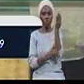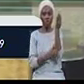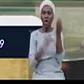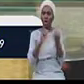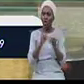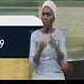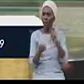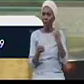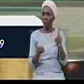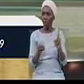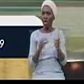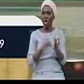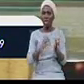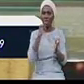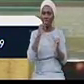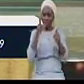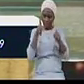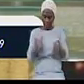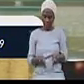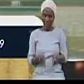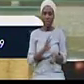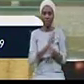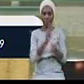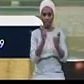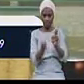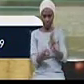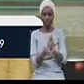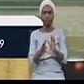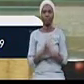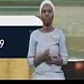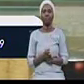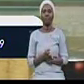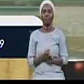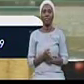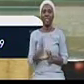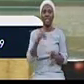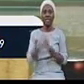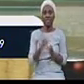is personal repentance. I'm looking at 2 Peter